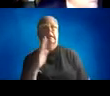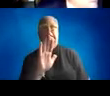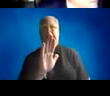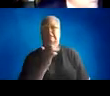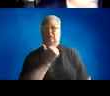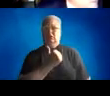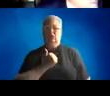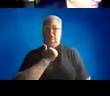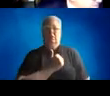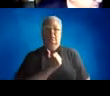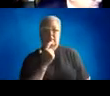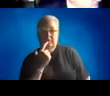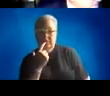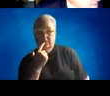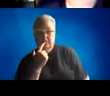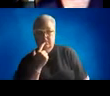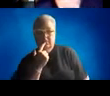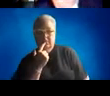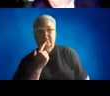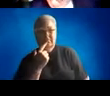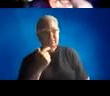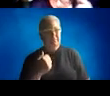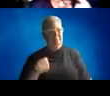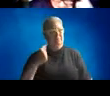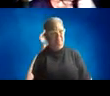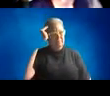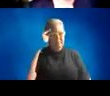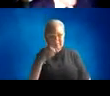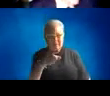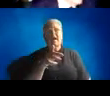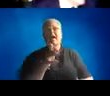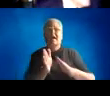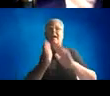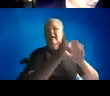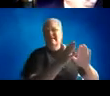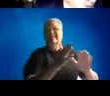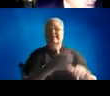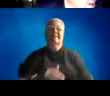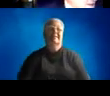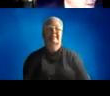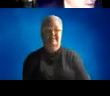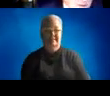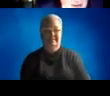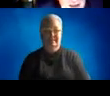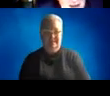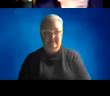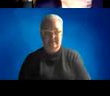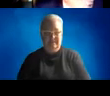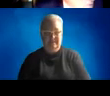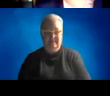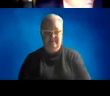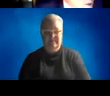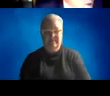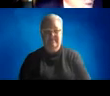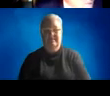I'm so sorry. I thought there was a lot of chat there. Okay, hold on. It's difficult because of the way